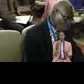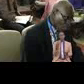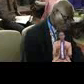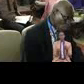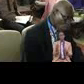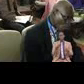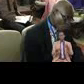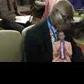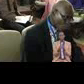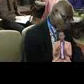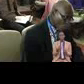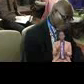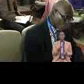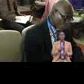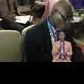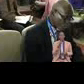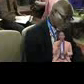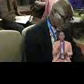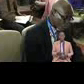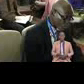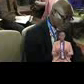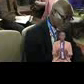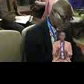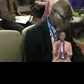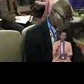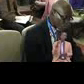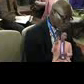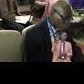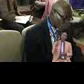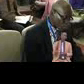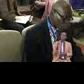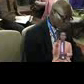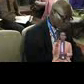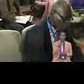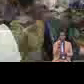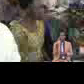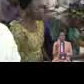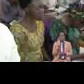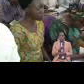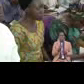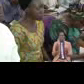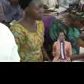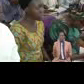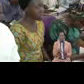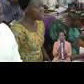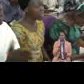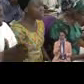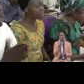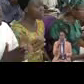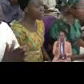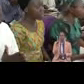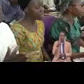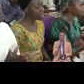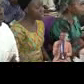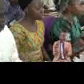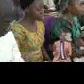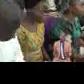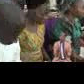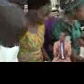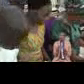I said, I'm born of God. And therefore I sin not. You will not